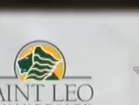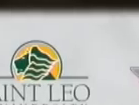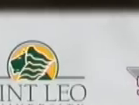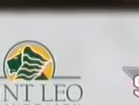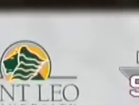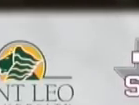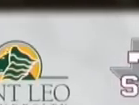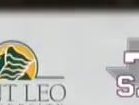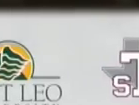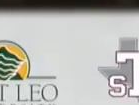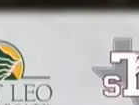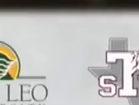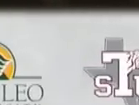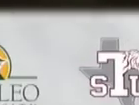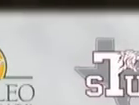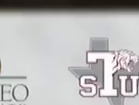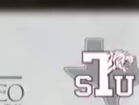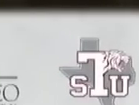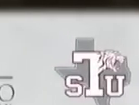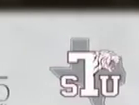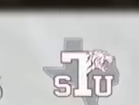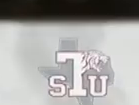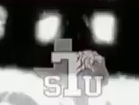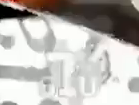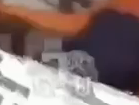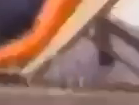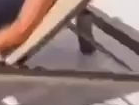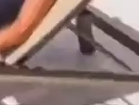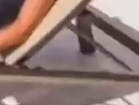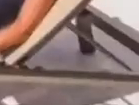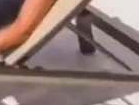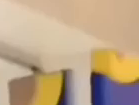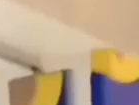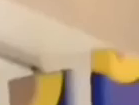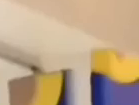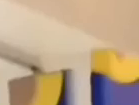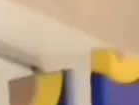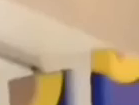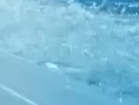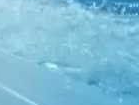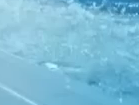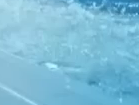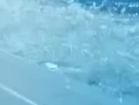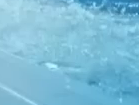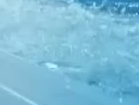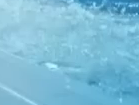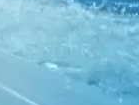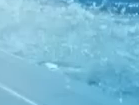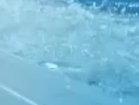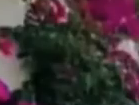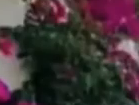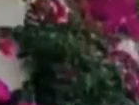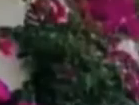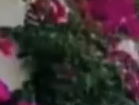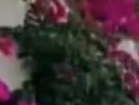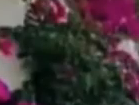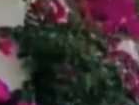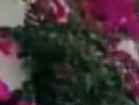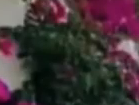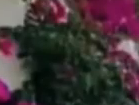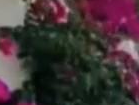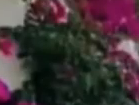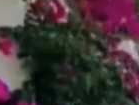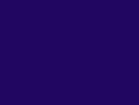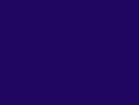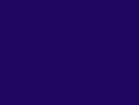chosen. These finalists will be receiving prizes from Comfort Suites, Security Depot, Atlantis Resort, Cafe